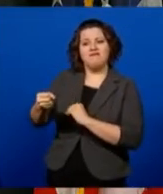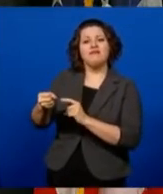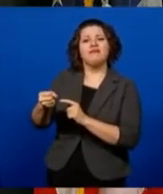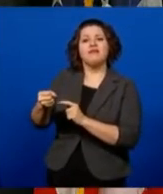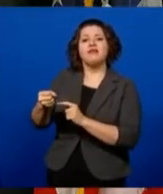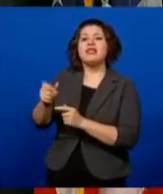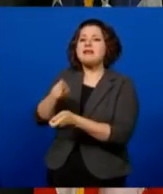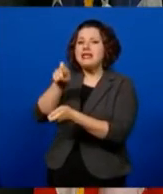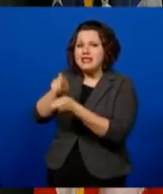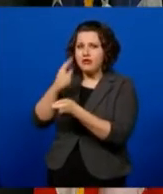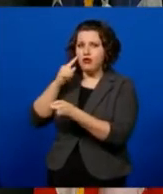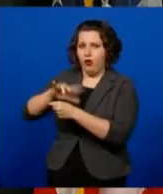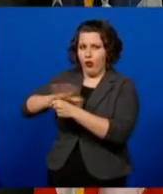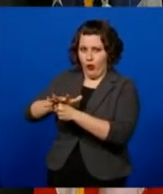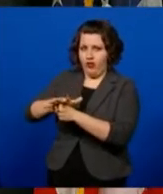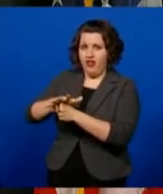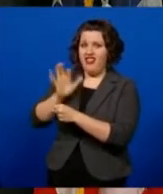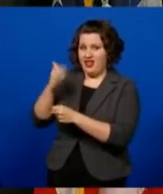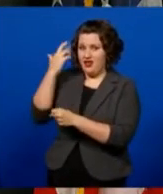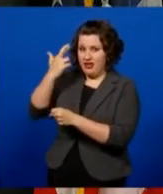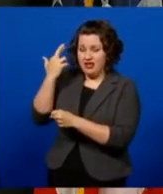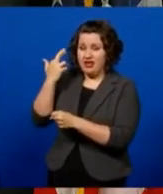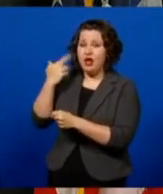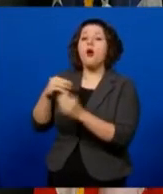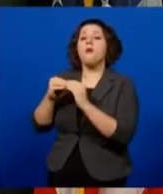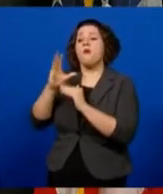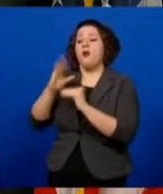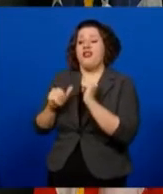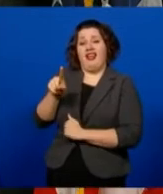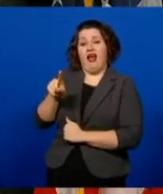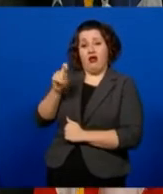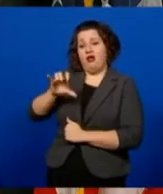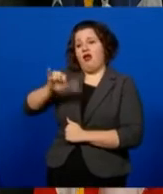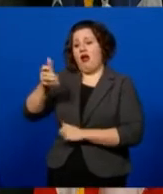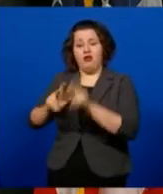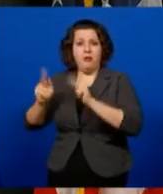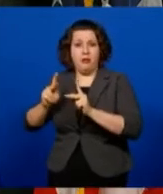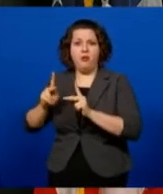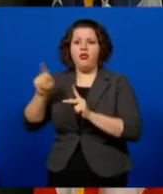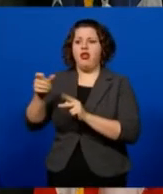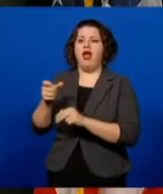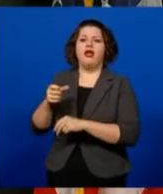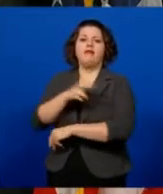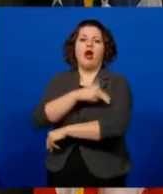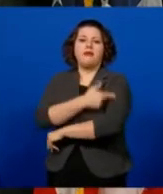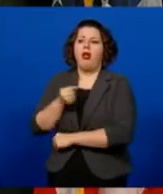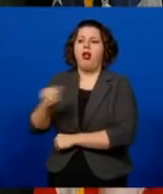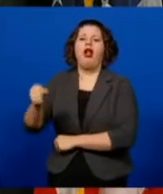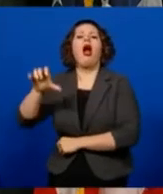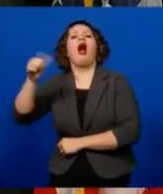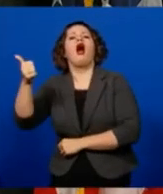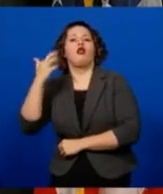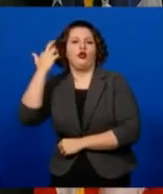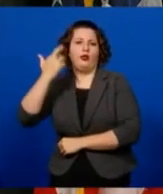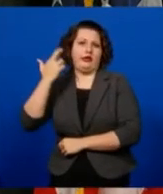for COVID-19. Over 100 others were admitted for other reasons, and on